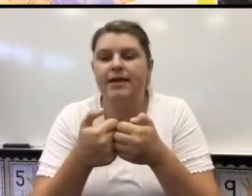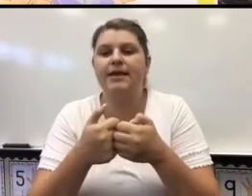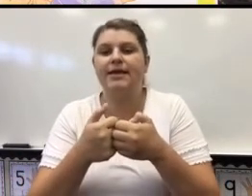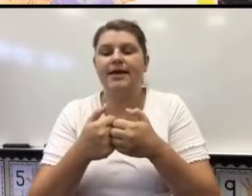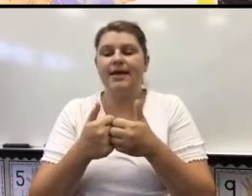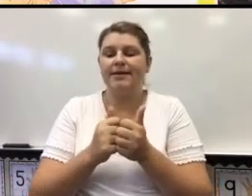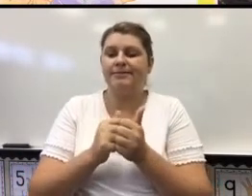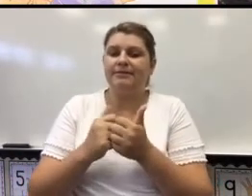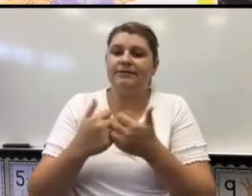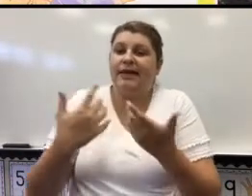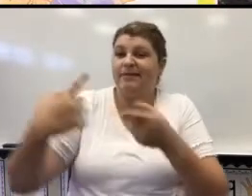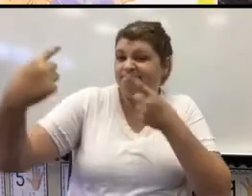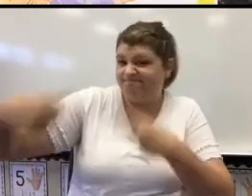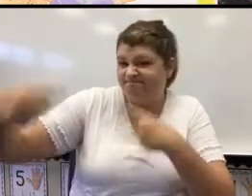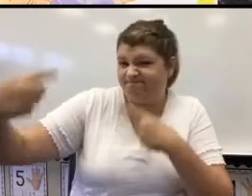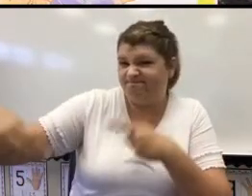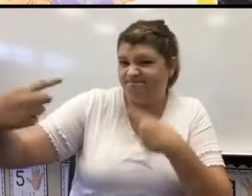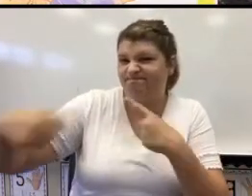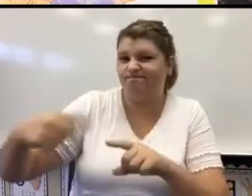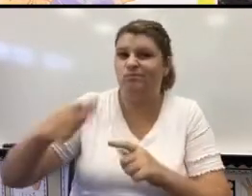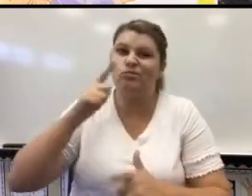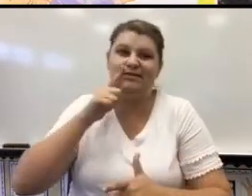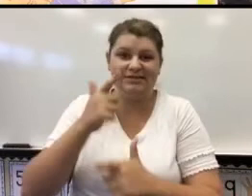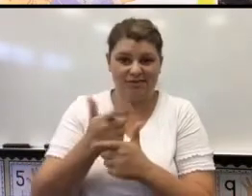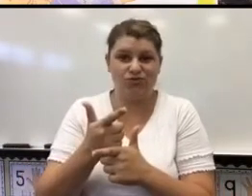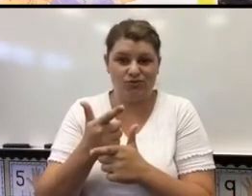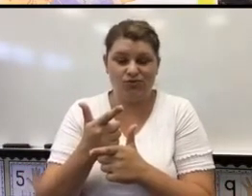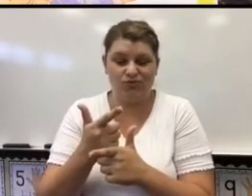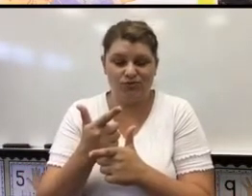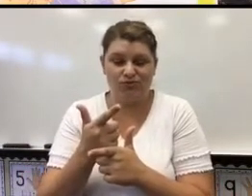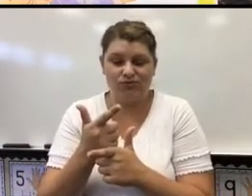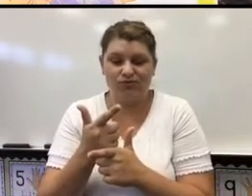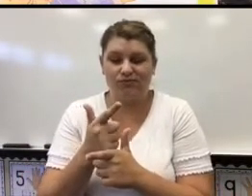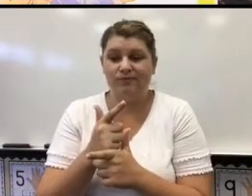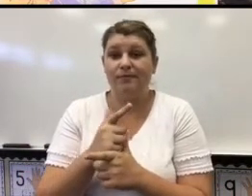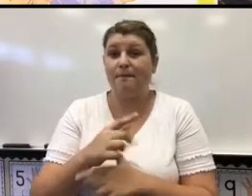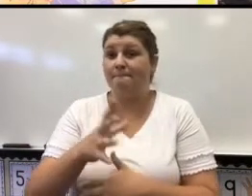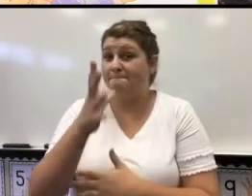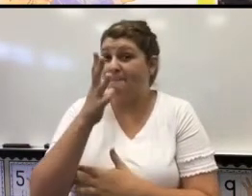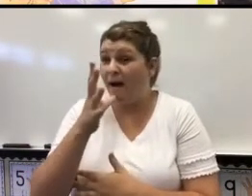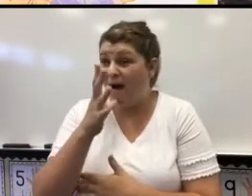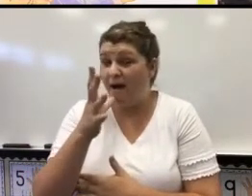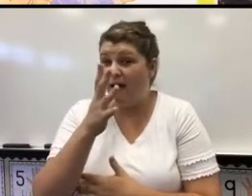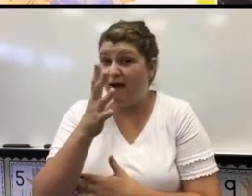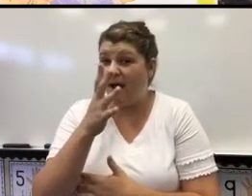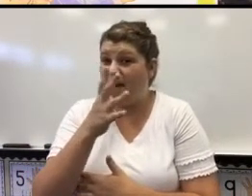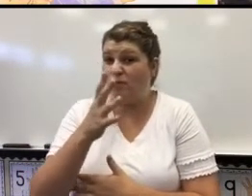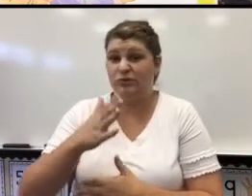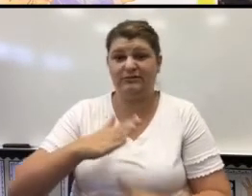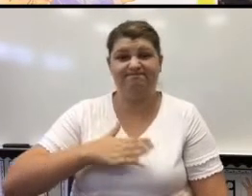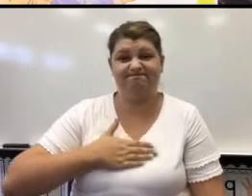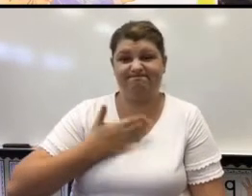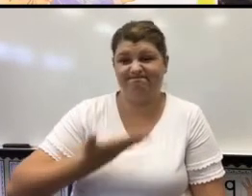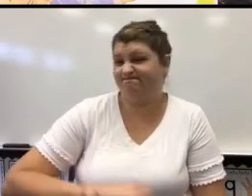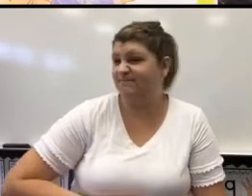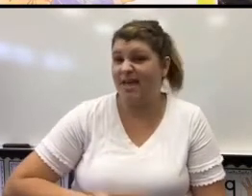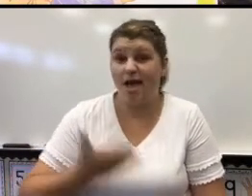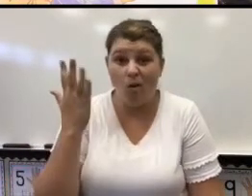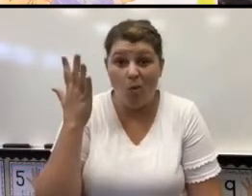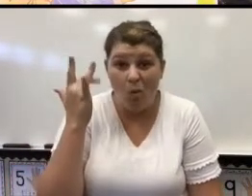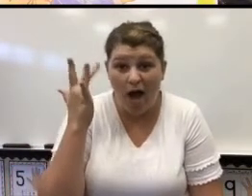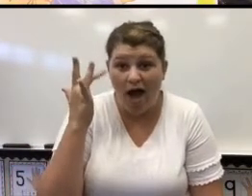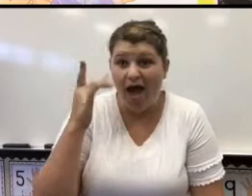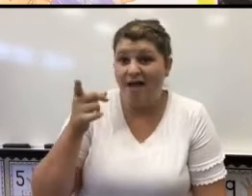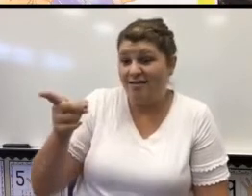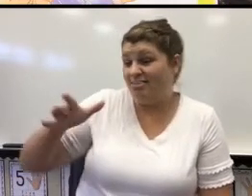night. He went to bed too late and had another fight with his sister, Georgette. His mom was upset because he was late